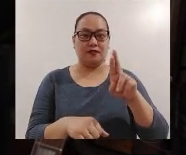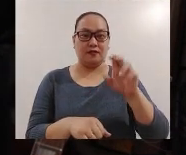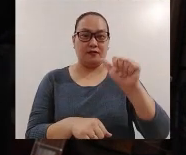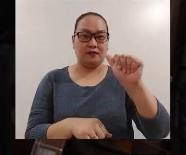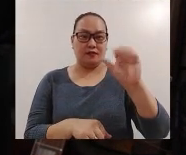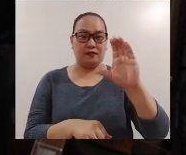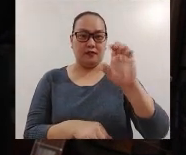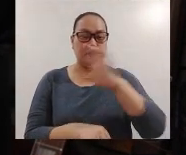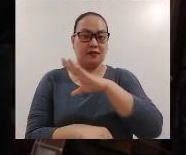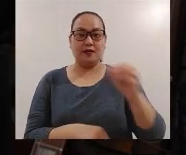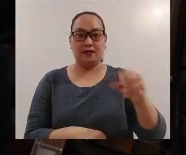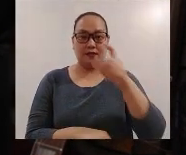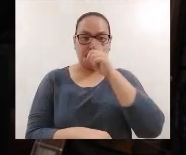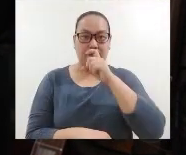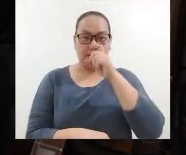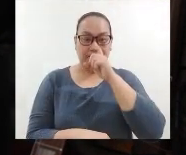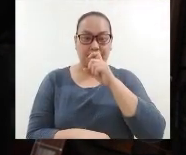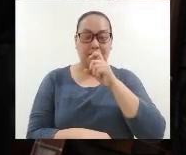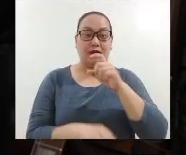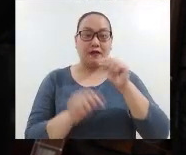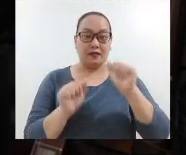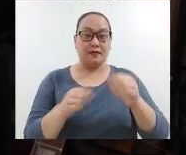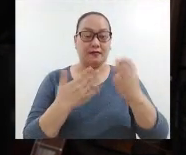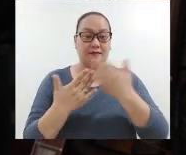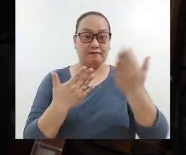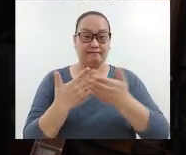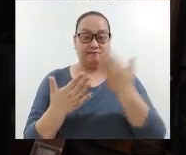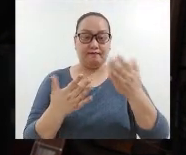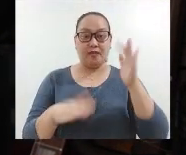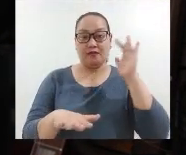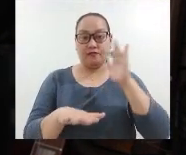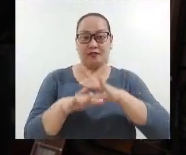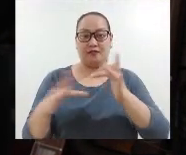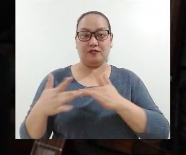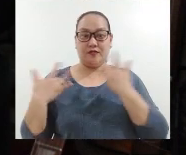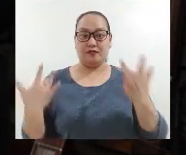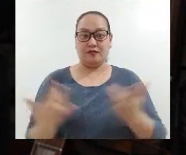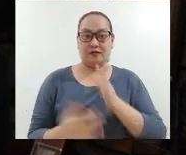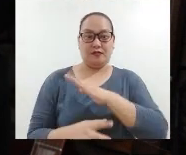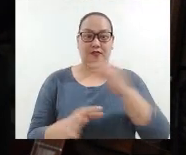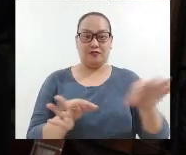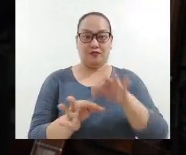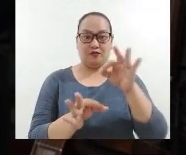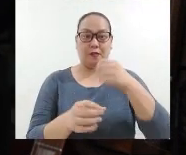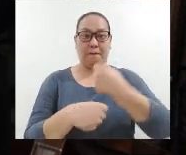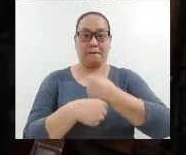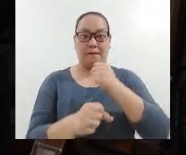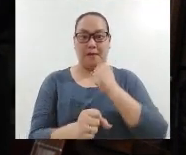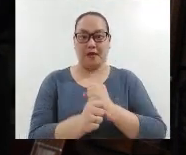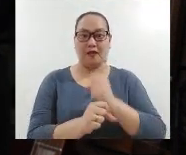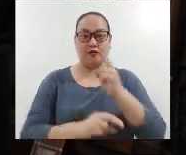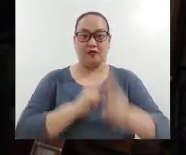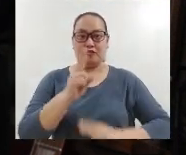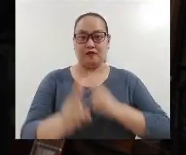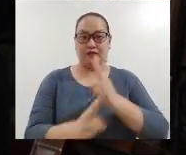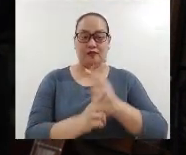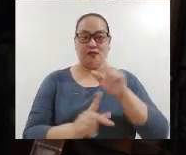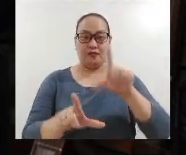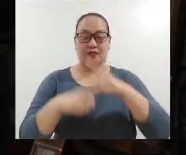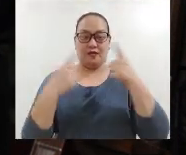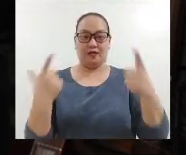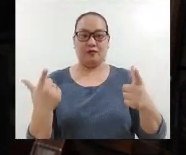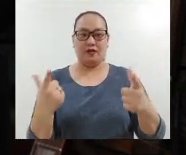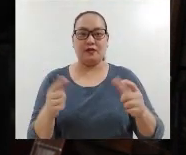and age, can easily touch the heart and soul, making it a universal language. Sir Joel, paano